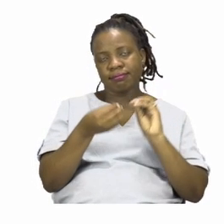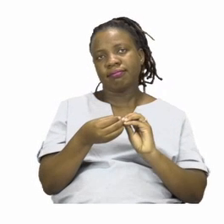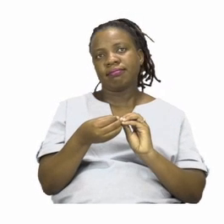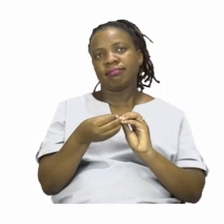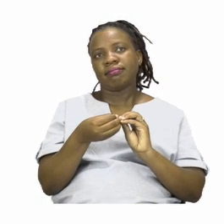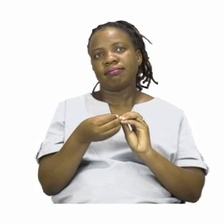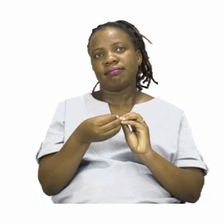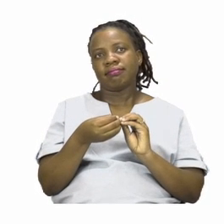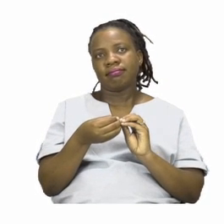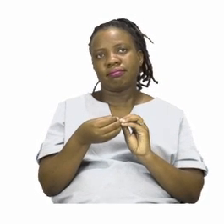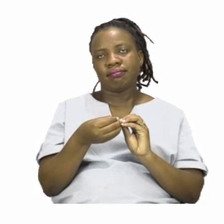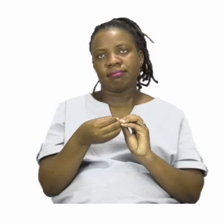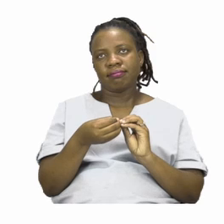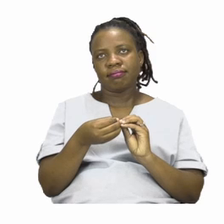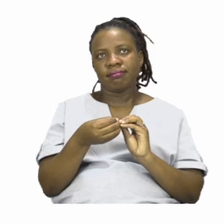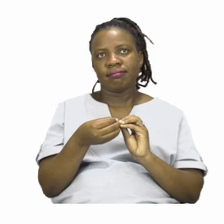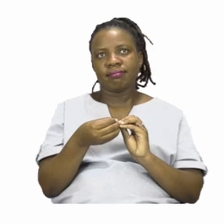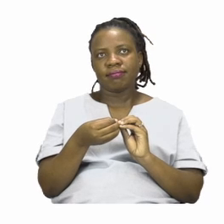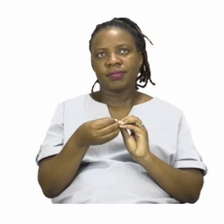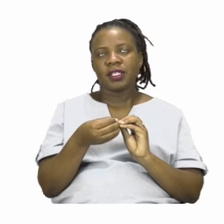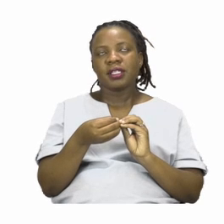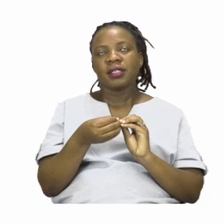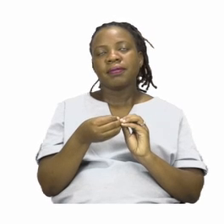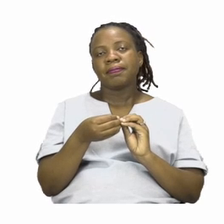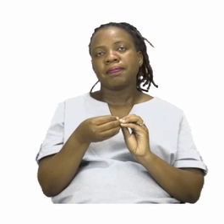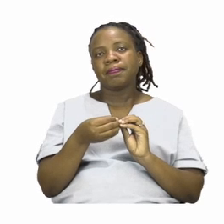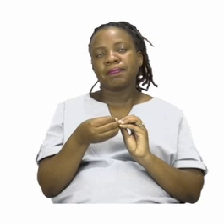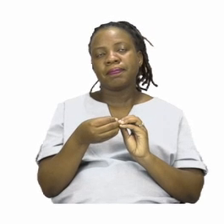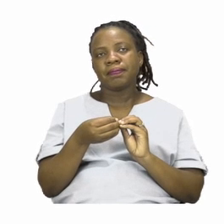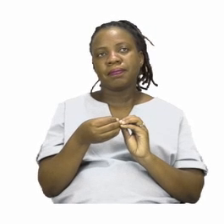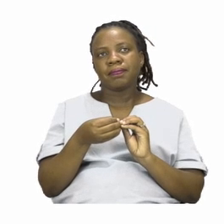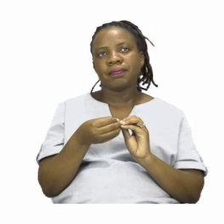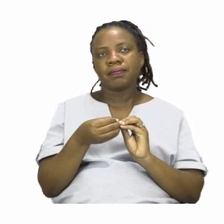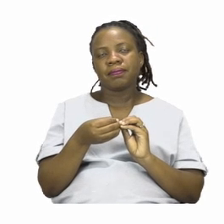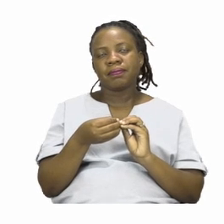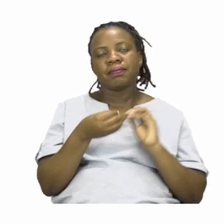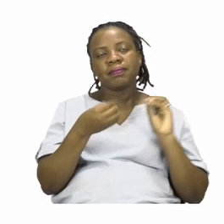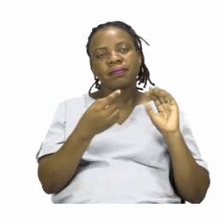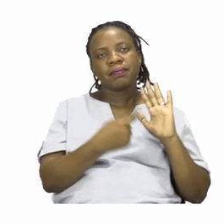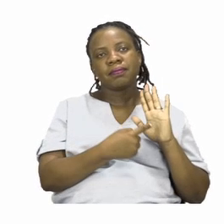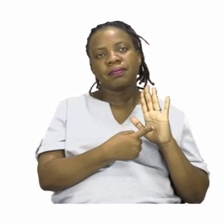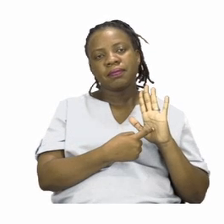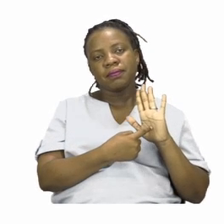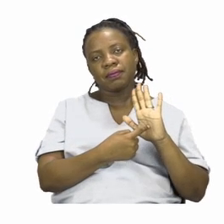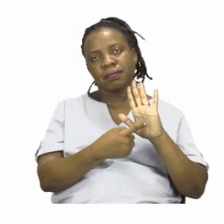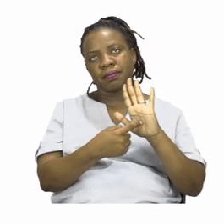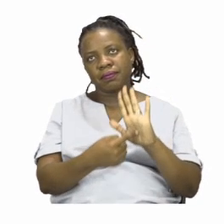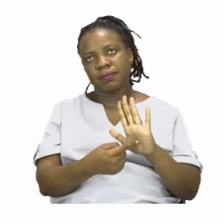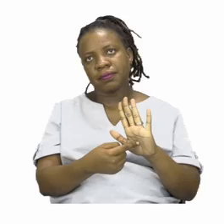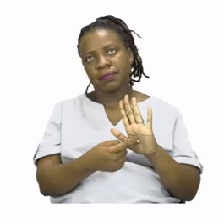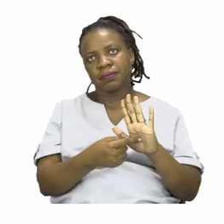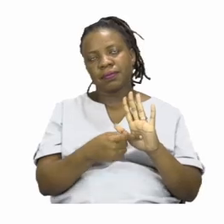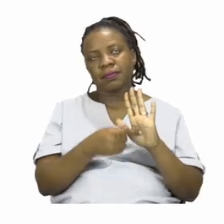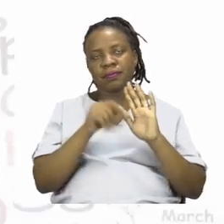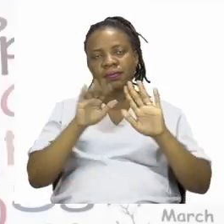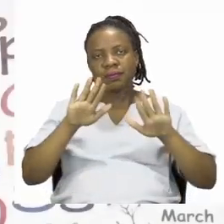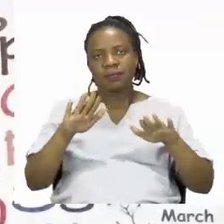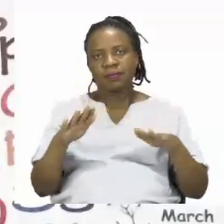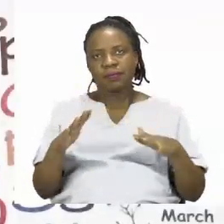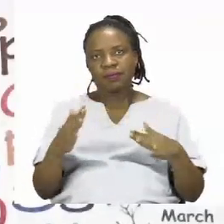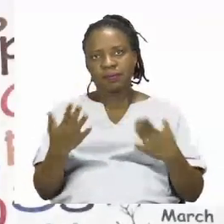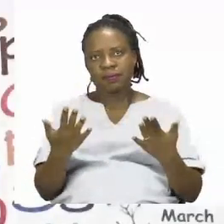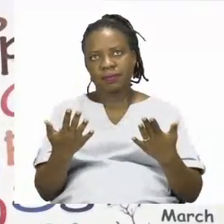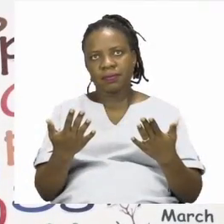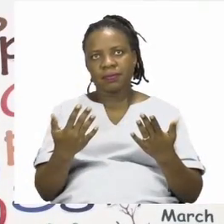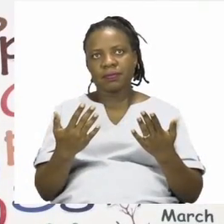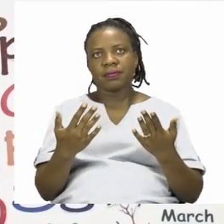in the crossword puzzle. Now on the board, I draw a part of the puzzle for you so that